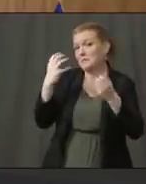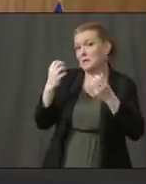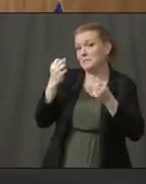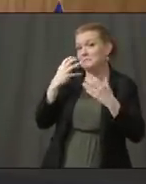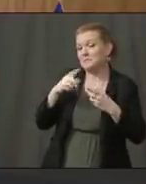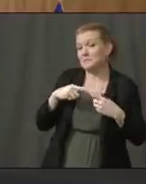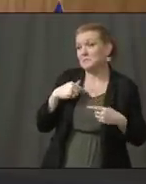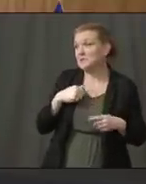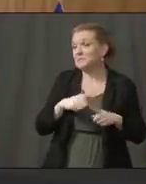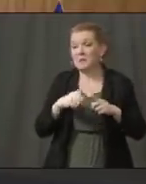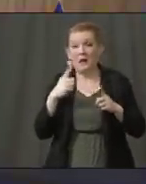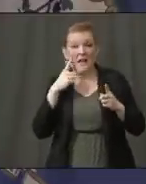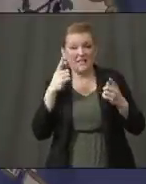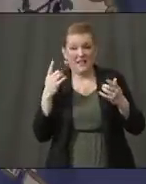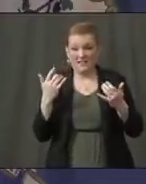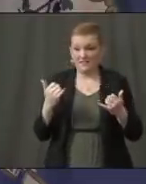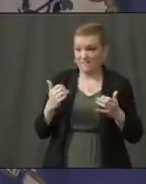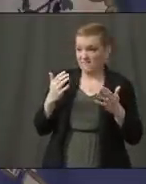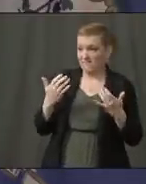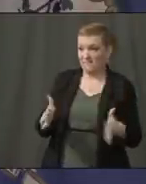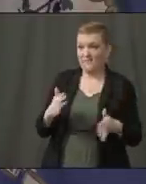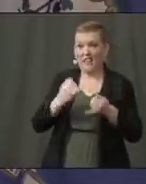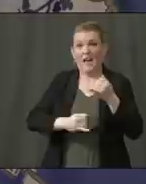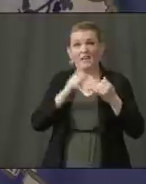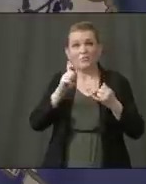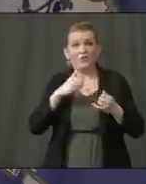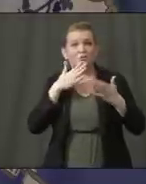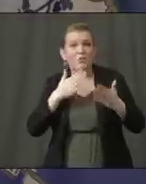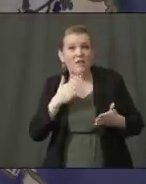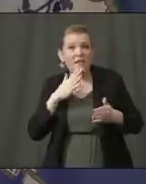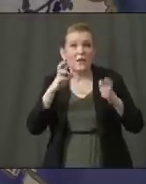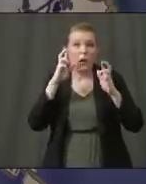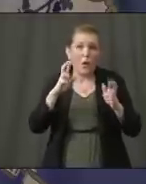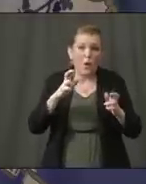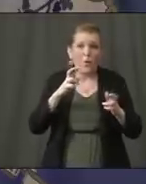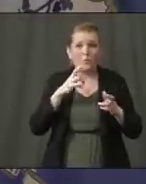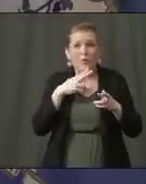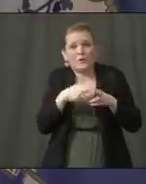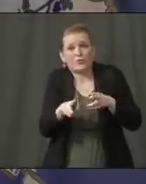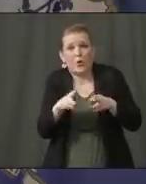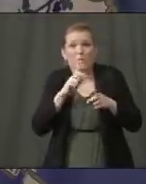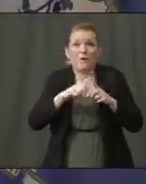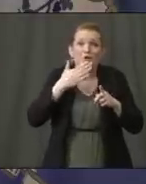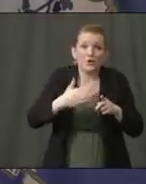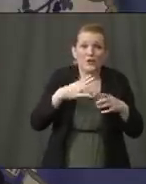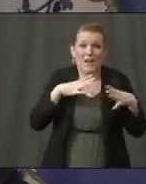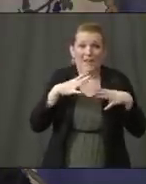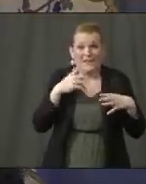I think with that, everybody, thank you very much, and I hope you had a good, brief holiday season with your family.